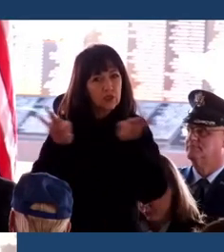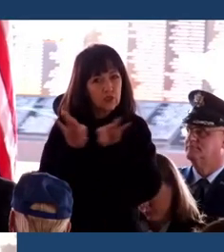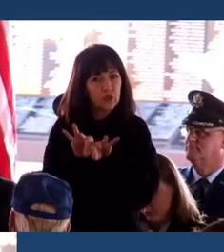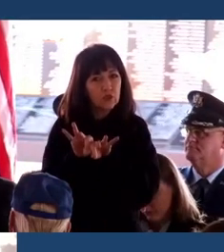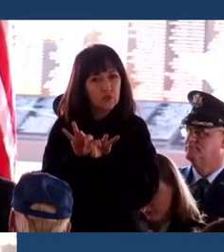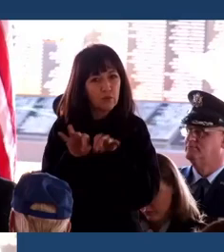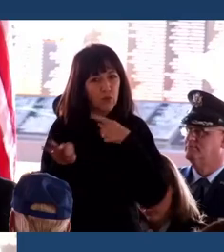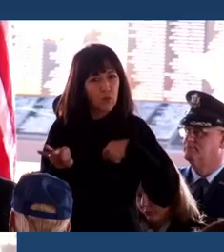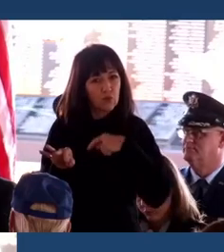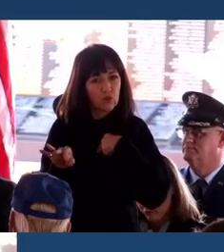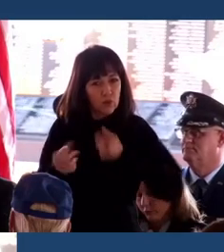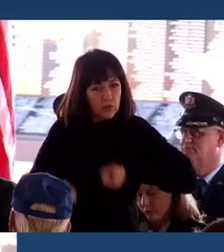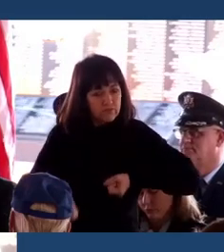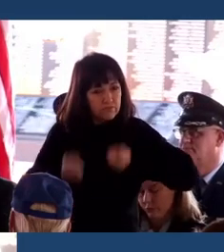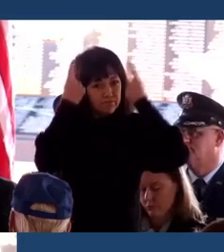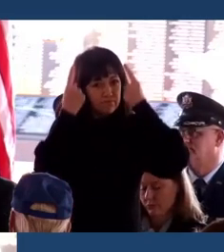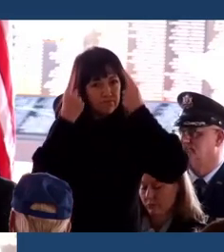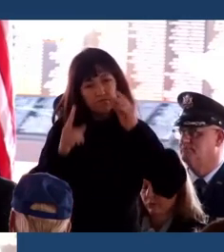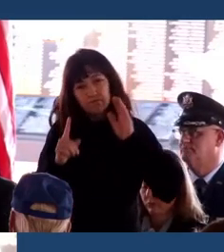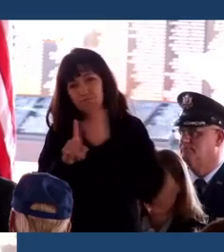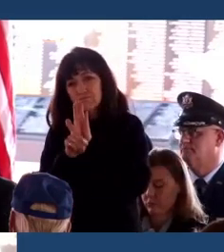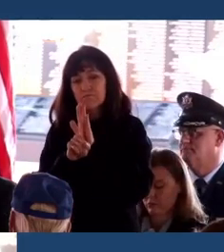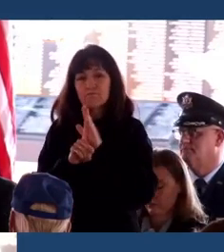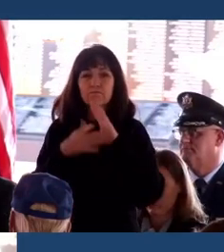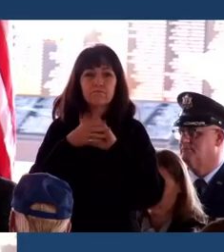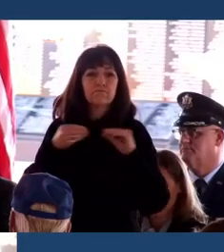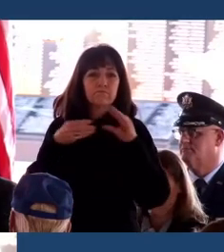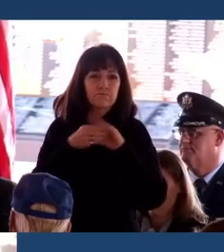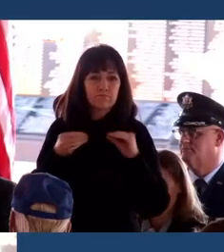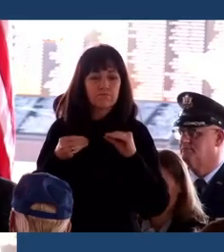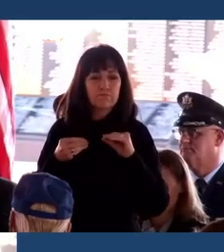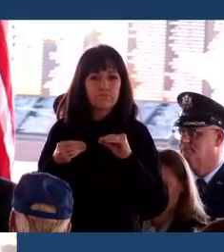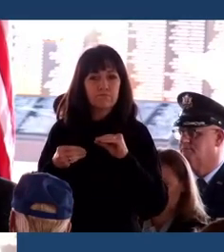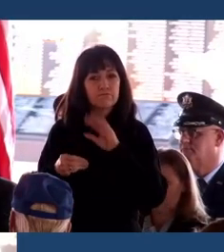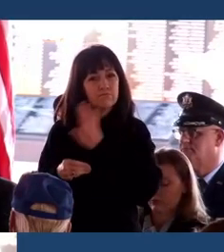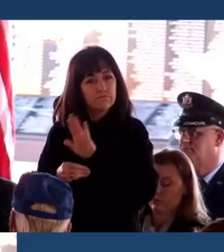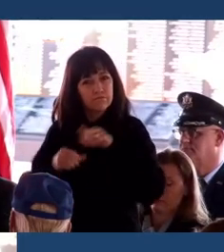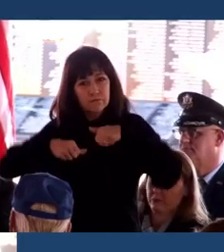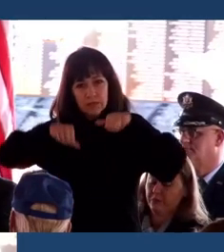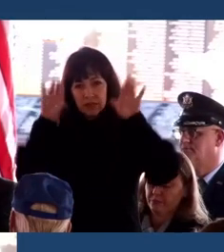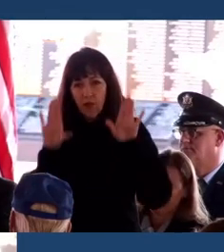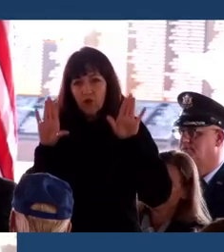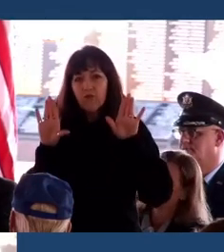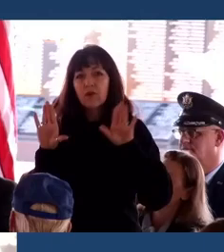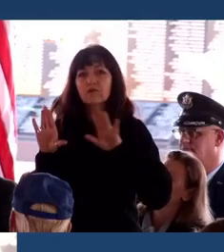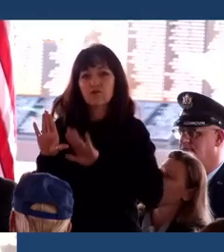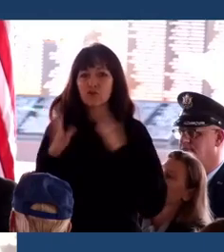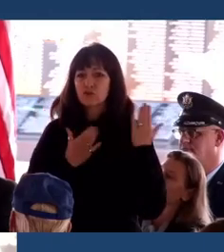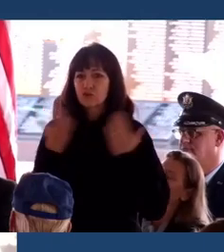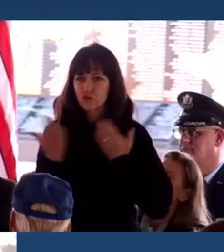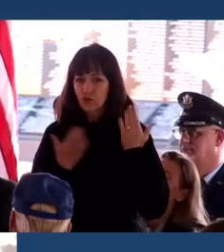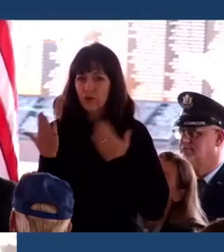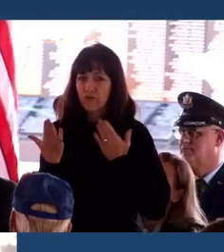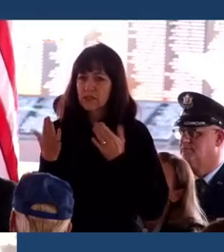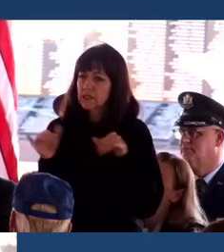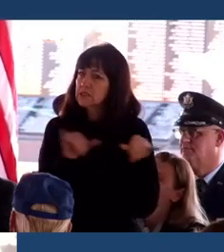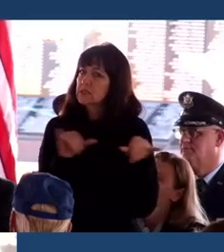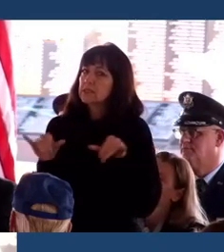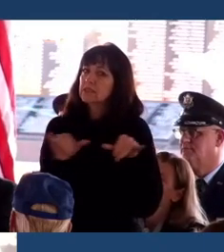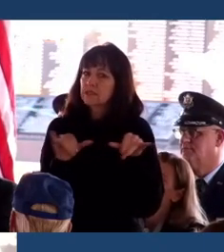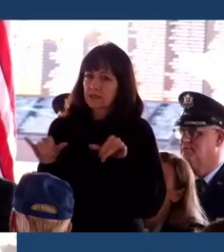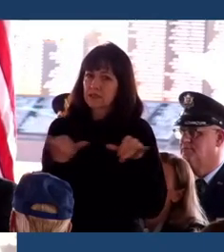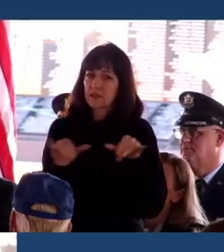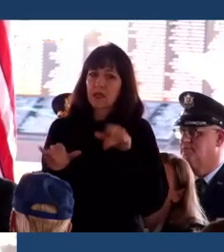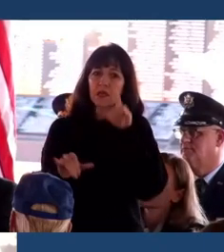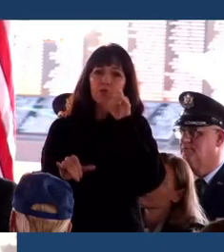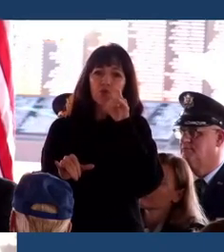the stories of their service and sacrifice, the same as we've already done for the generation of